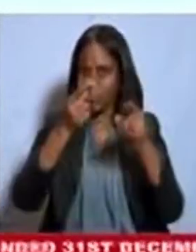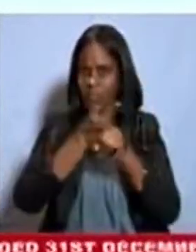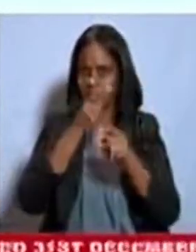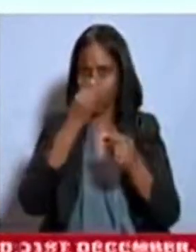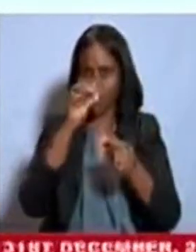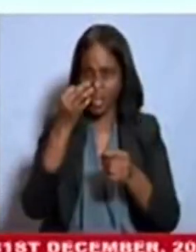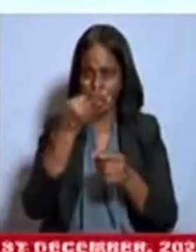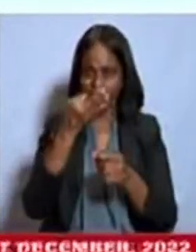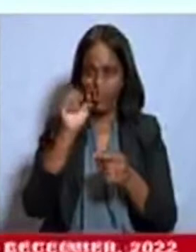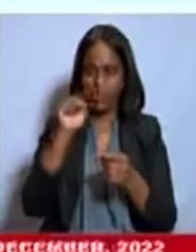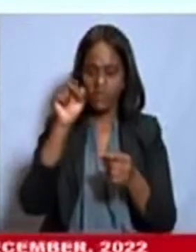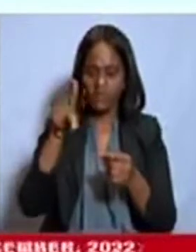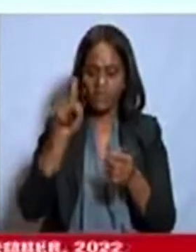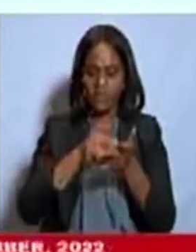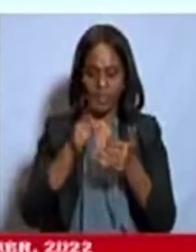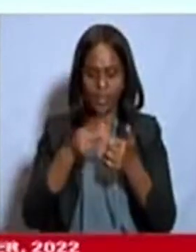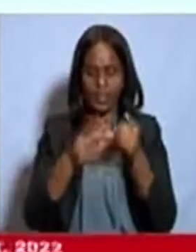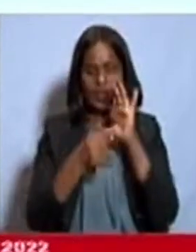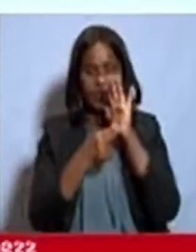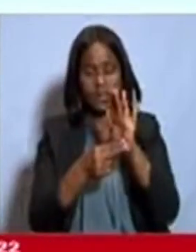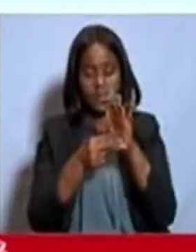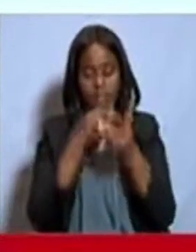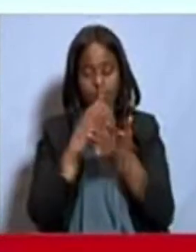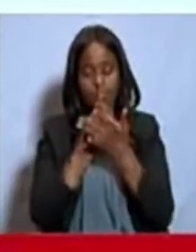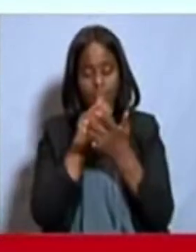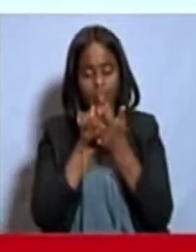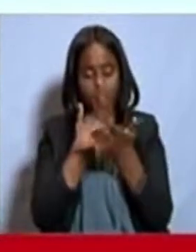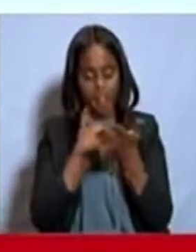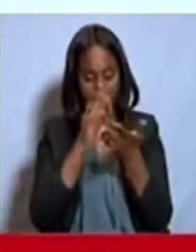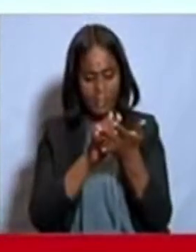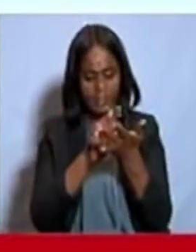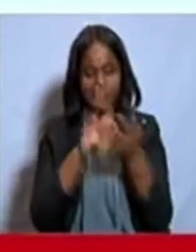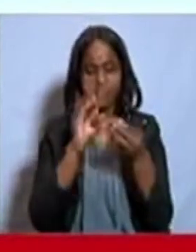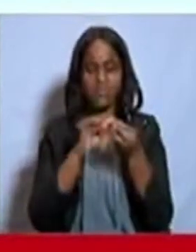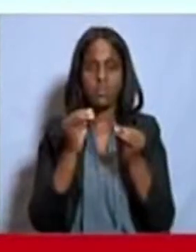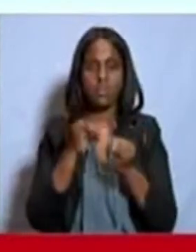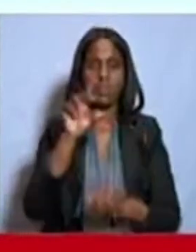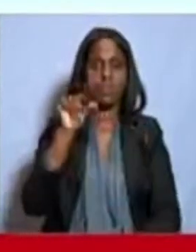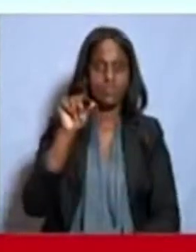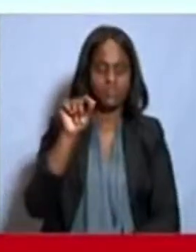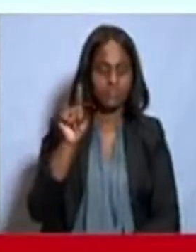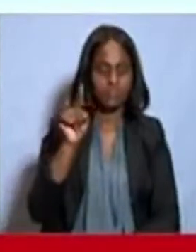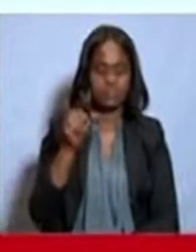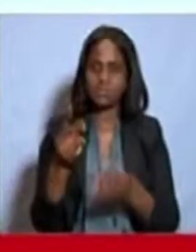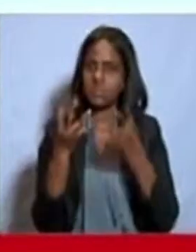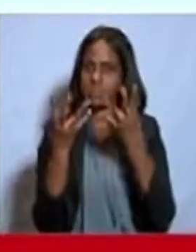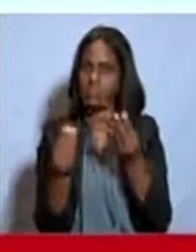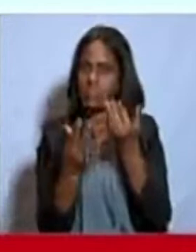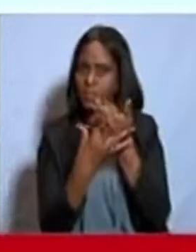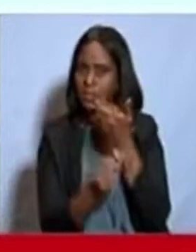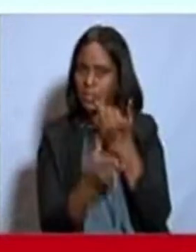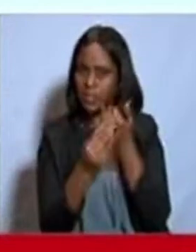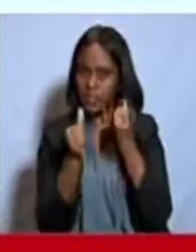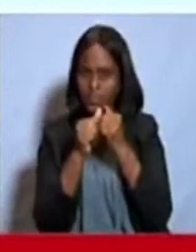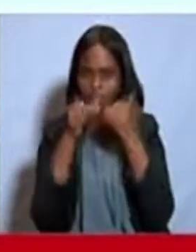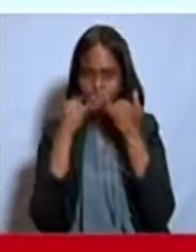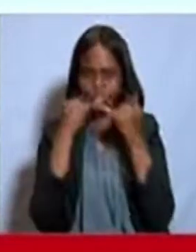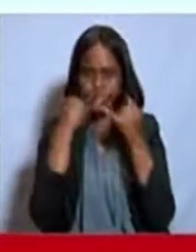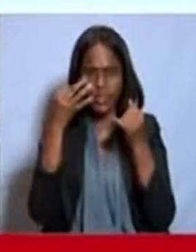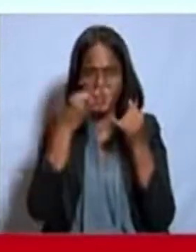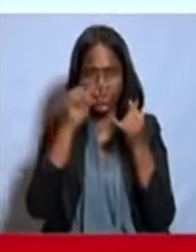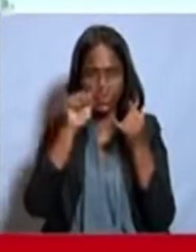FSP program. Documentary evidence, Appendix 20. The soft copy of the updated